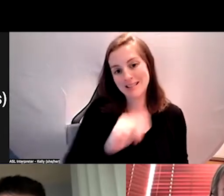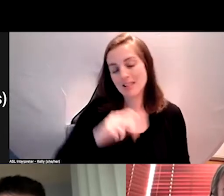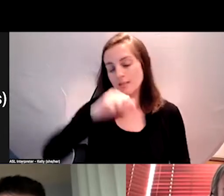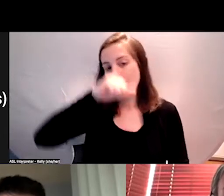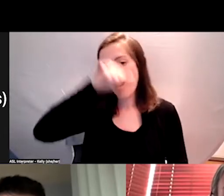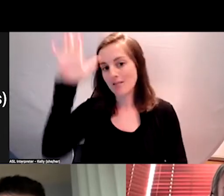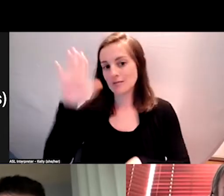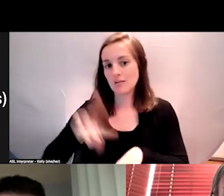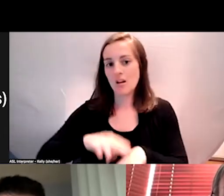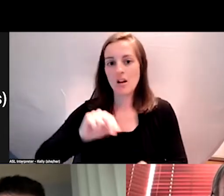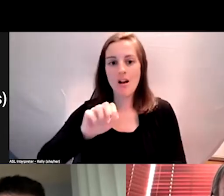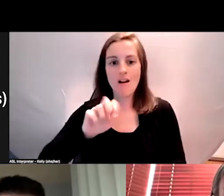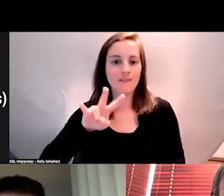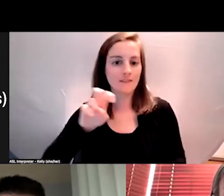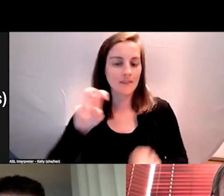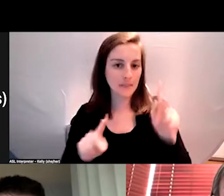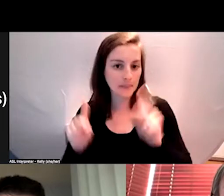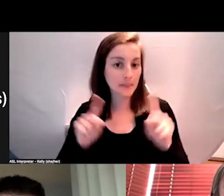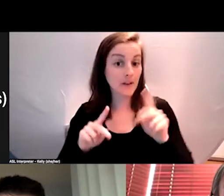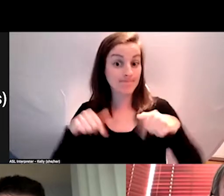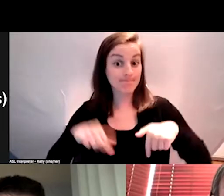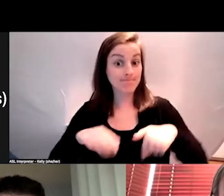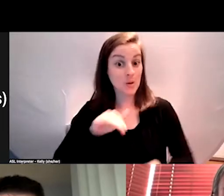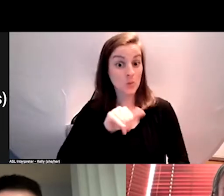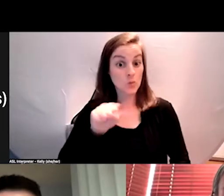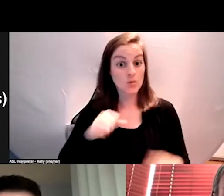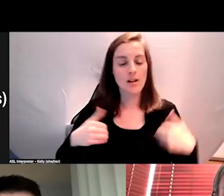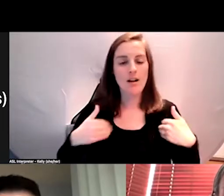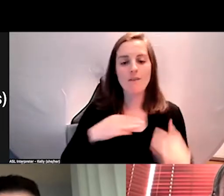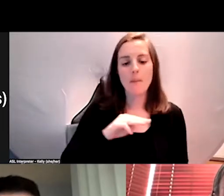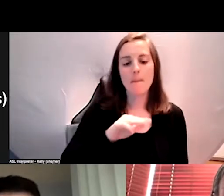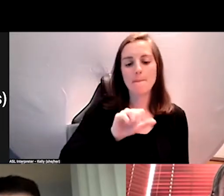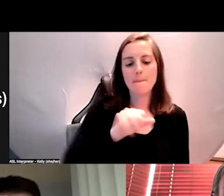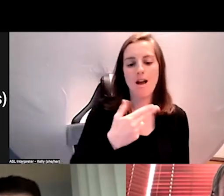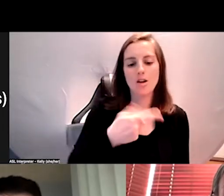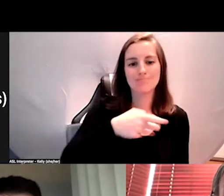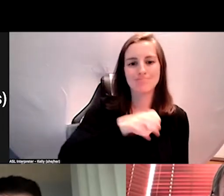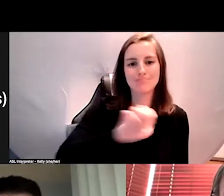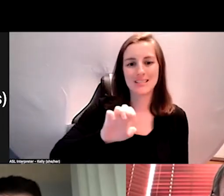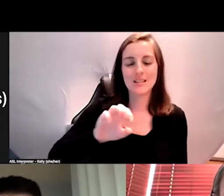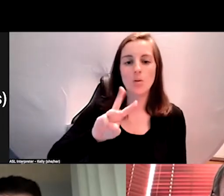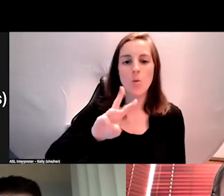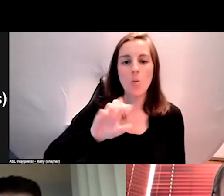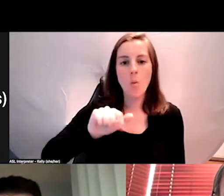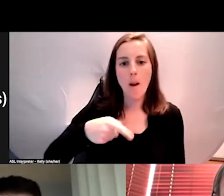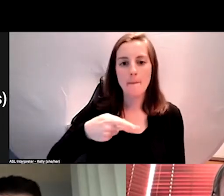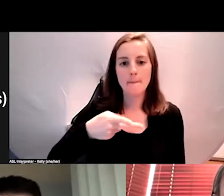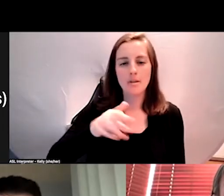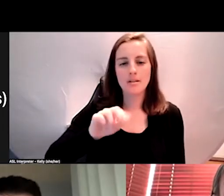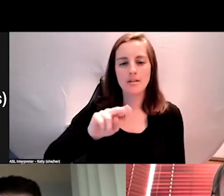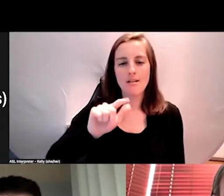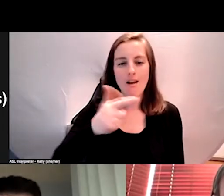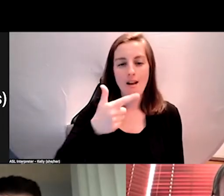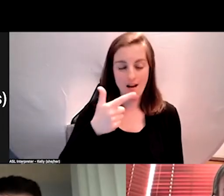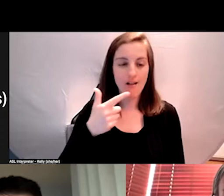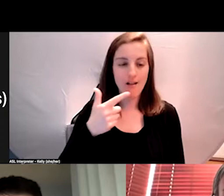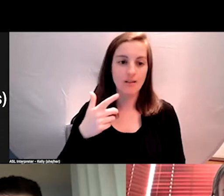specifically, there's the Mashpee Wampanoag Service Unit, which is a federal healthcare system in